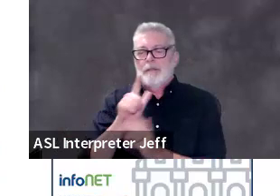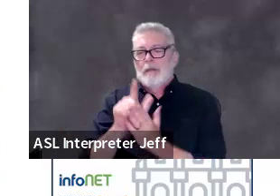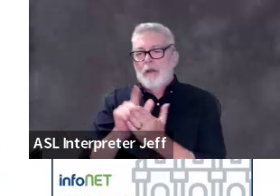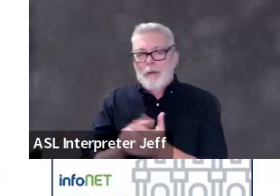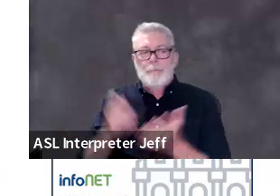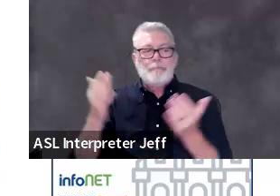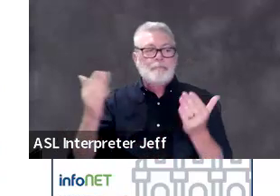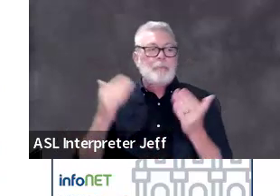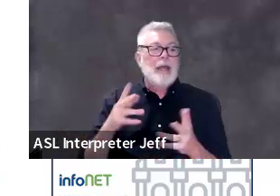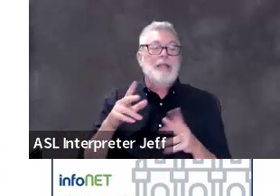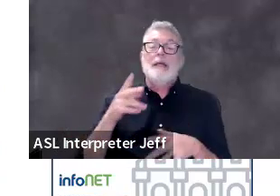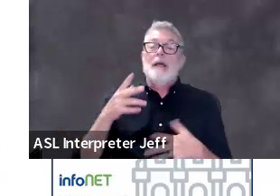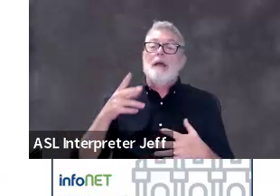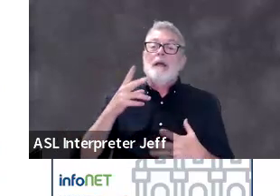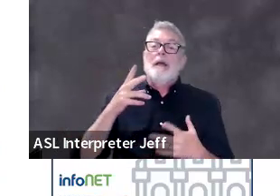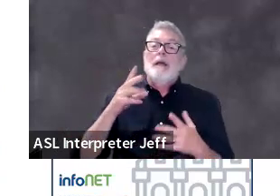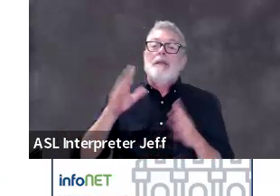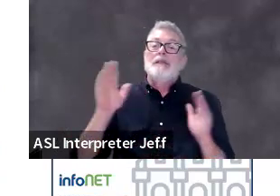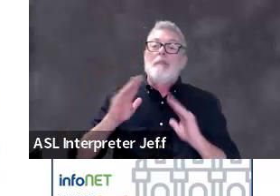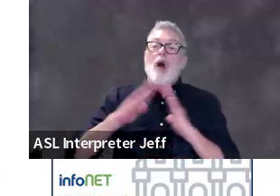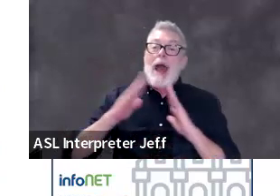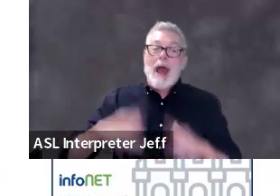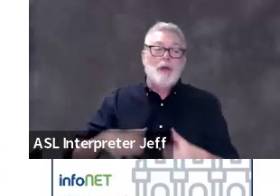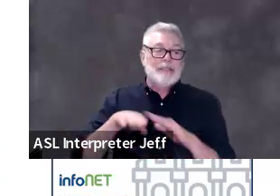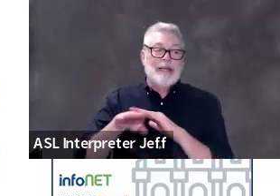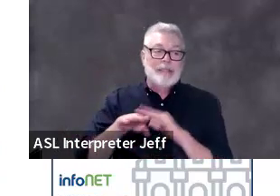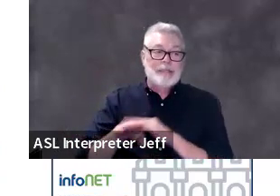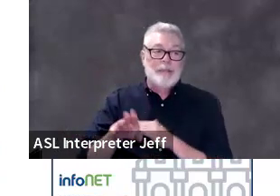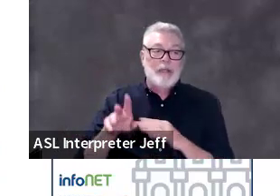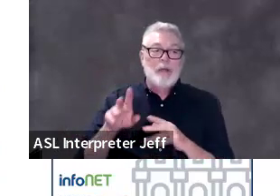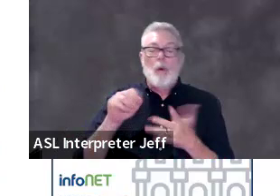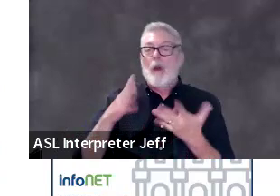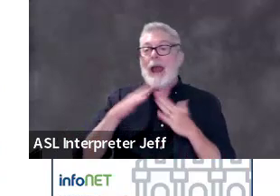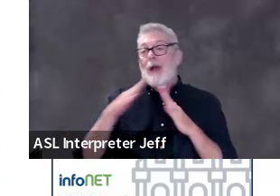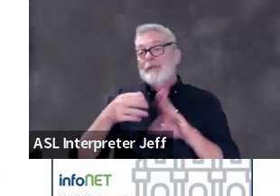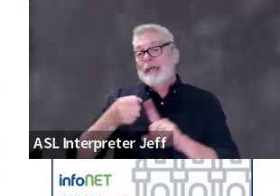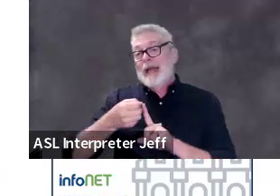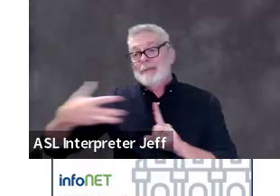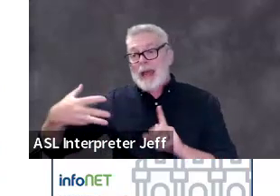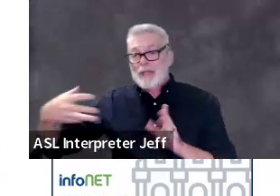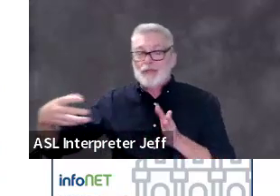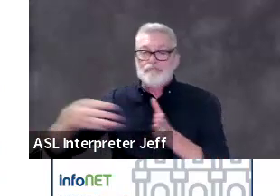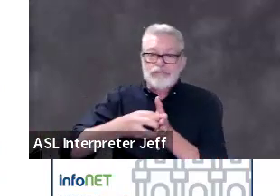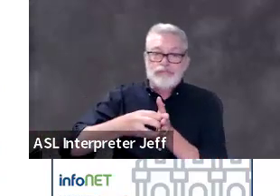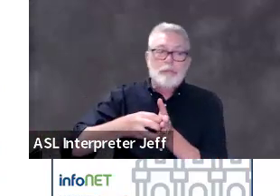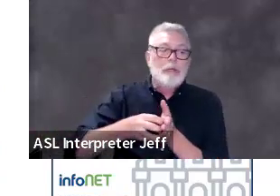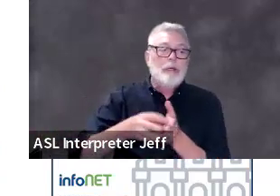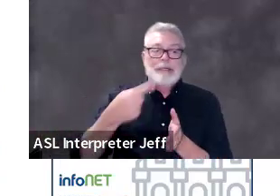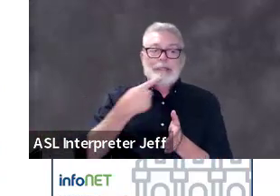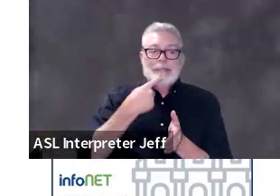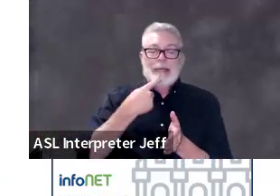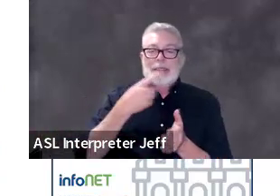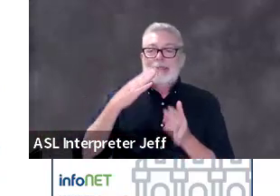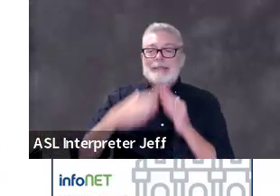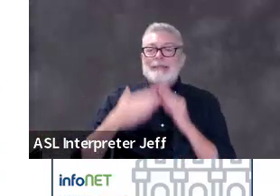Accessory dwelling units, those are the tiny houses or expansions of a house that basically says a